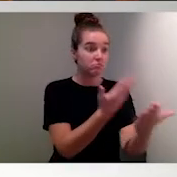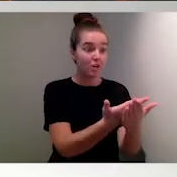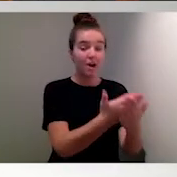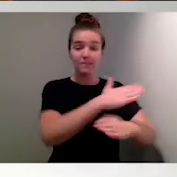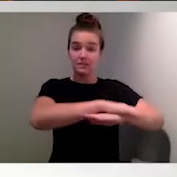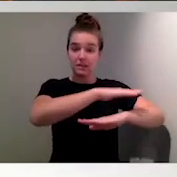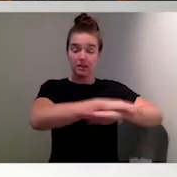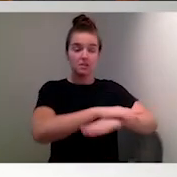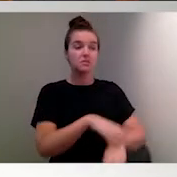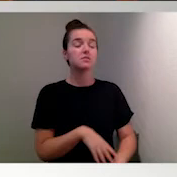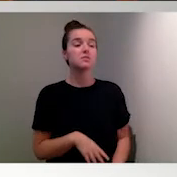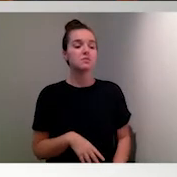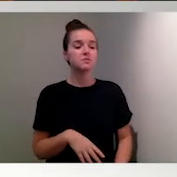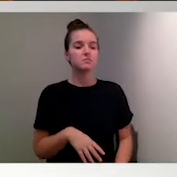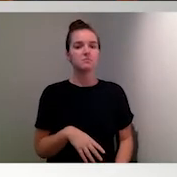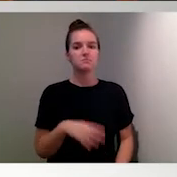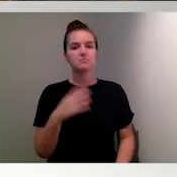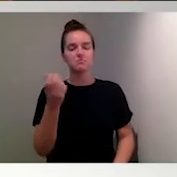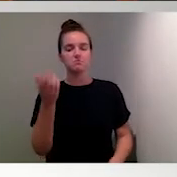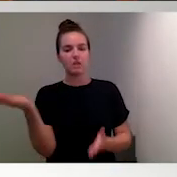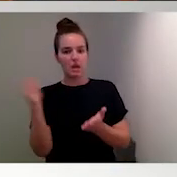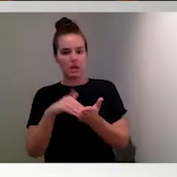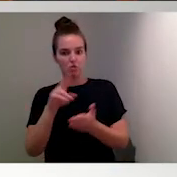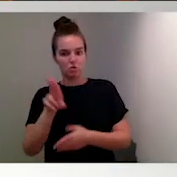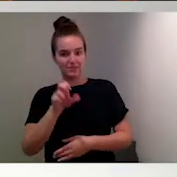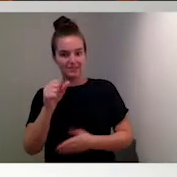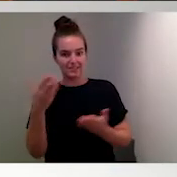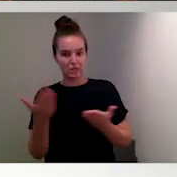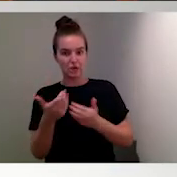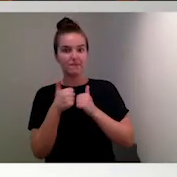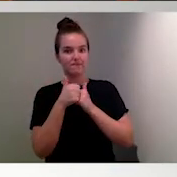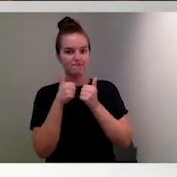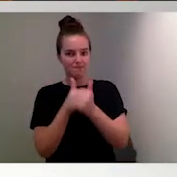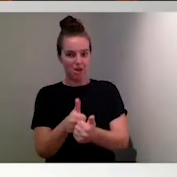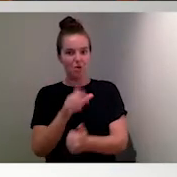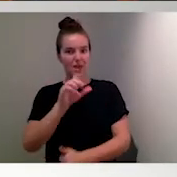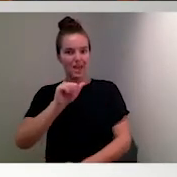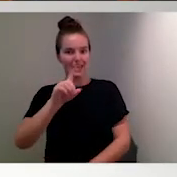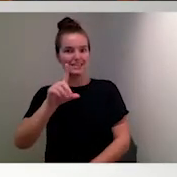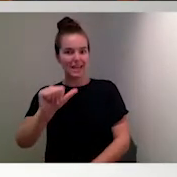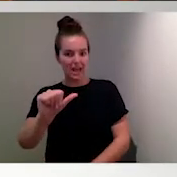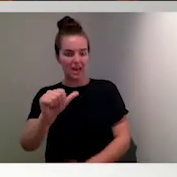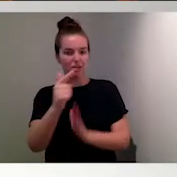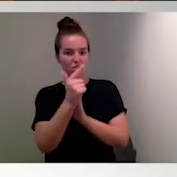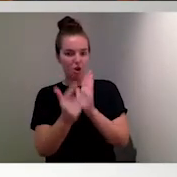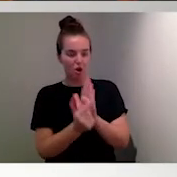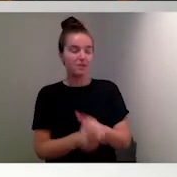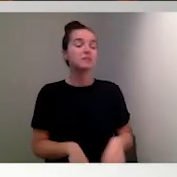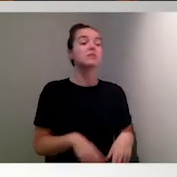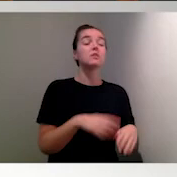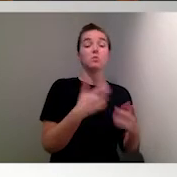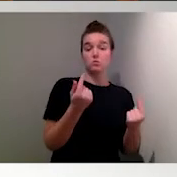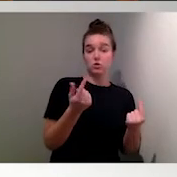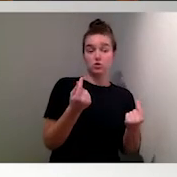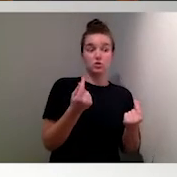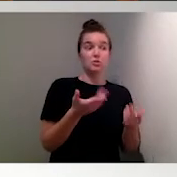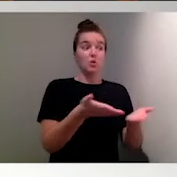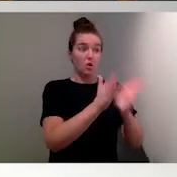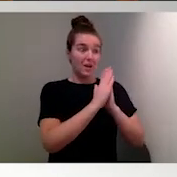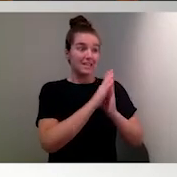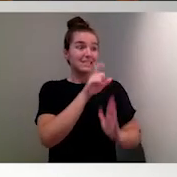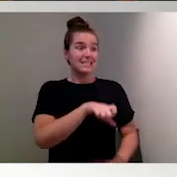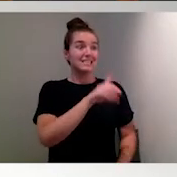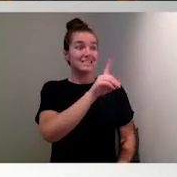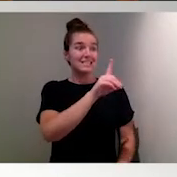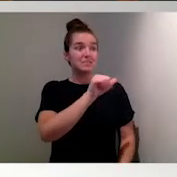we follow ADA laws. You request to have a disability assistance pass, and they will ask